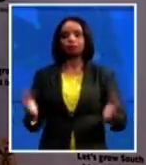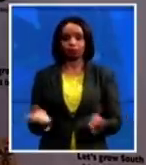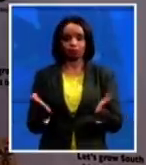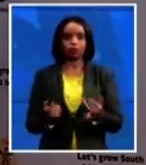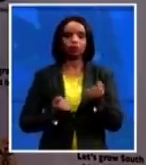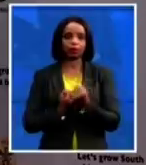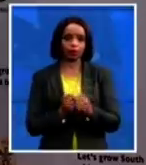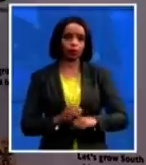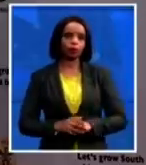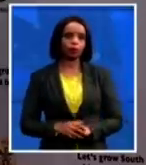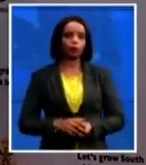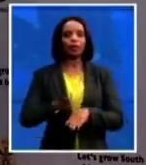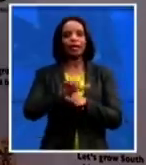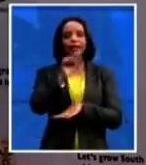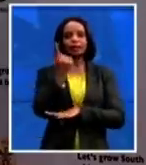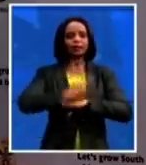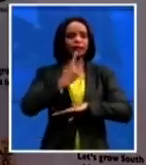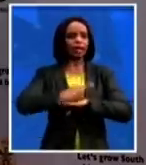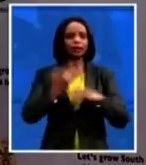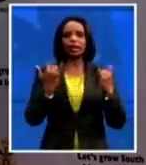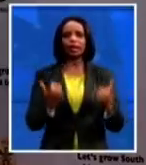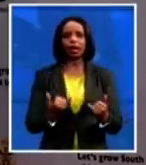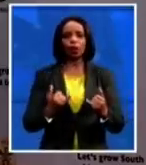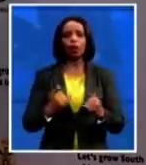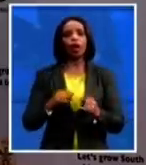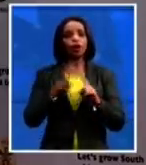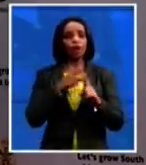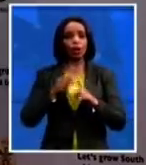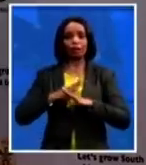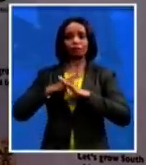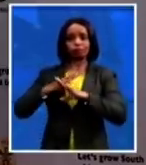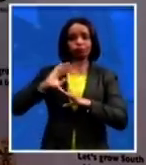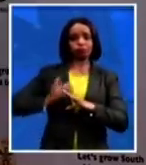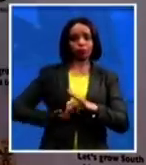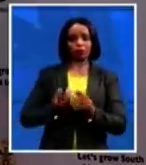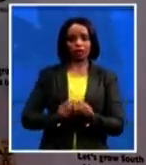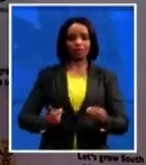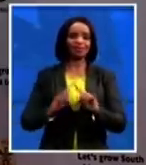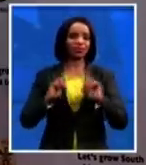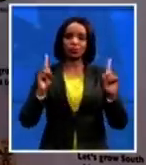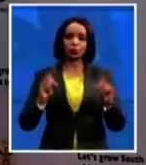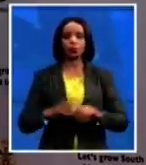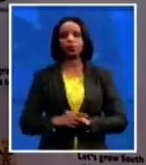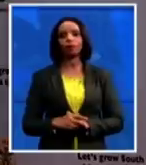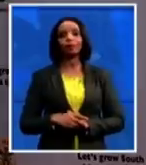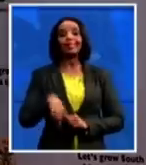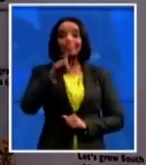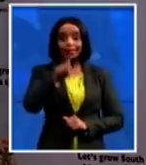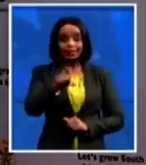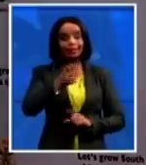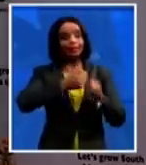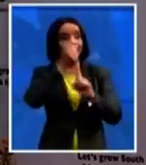children. As the 16 days of activism for no violence against women and children campaign draws to an